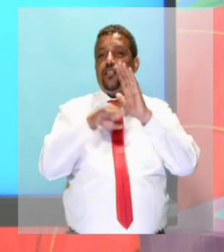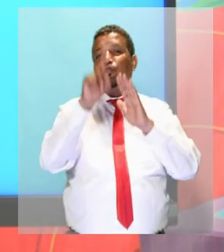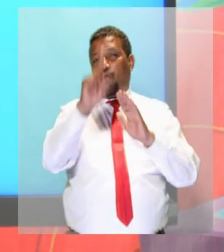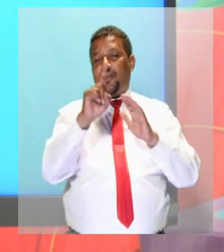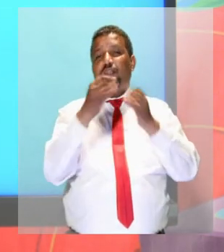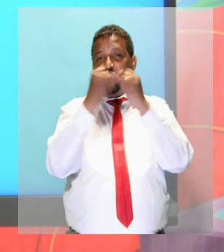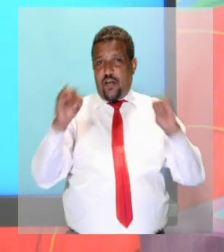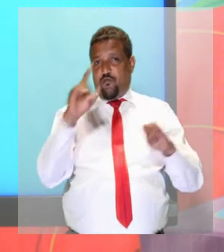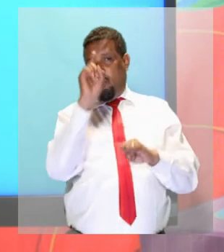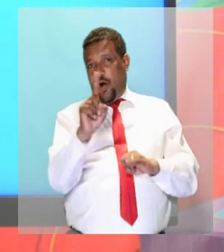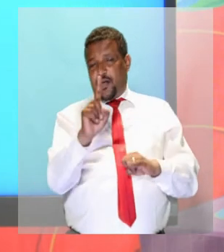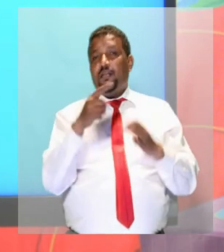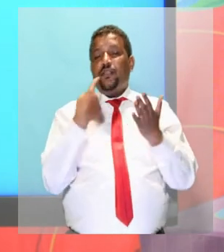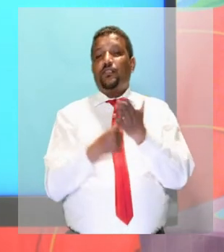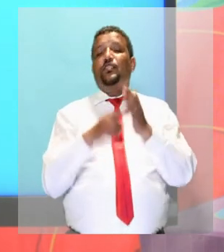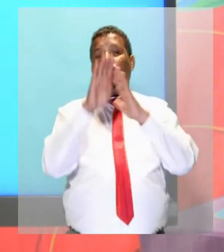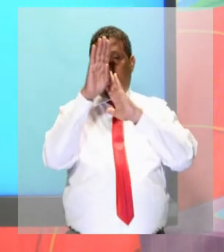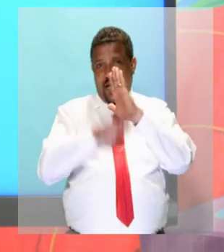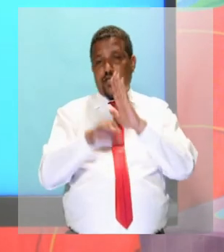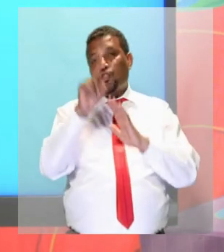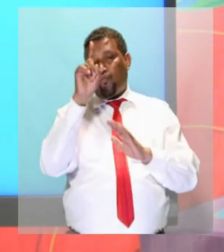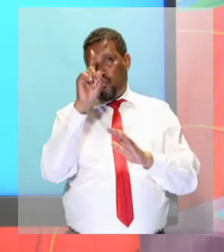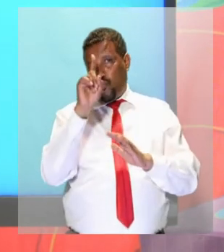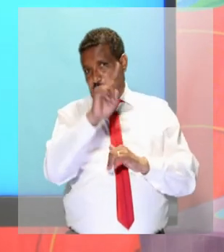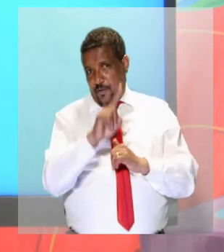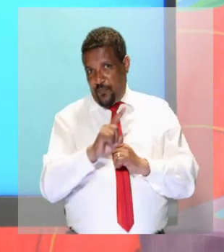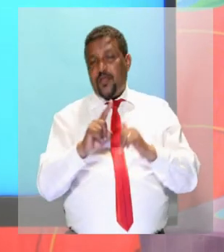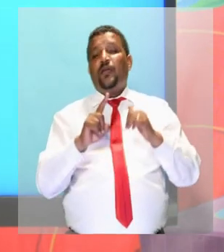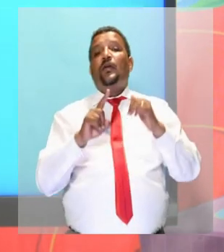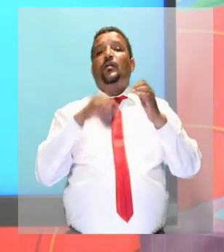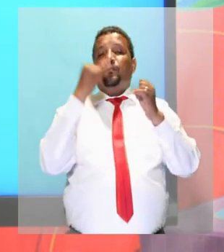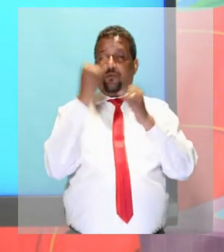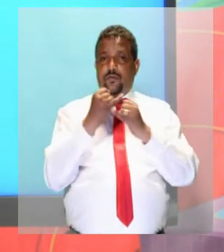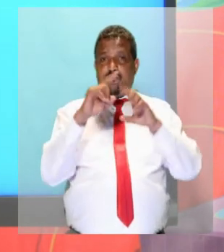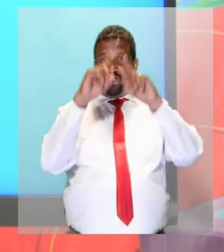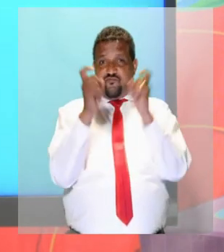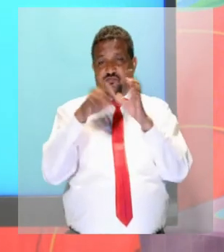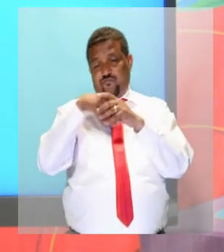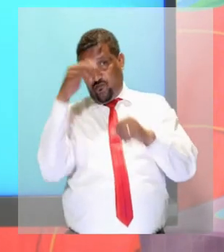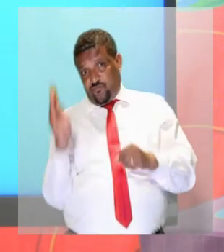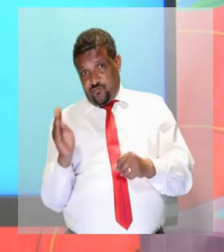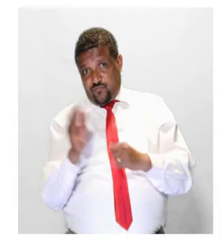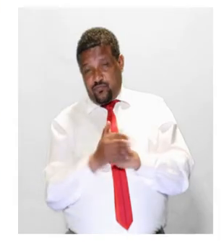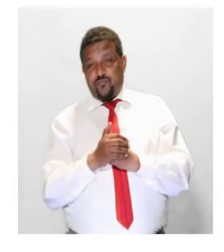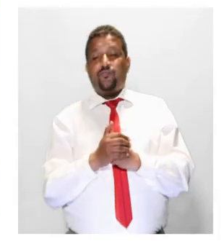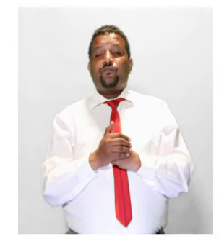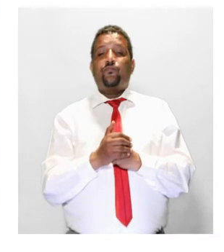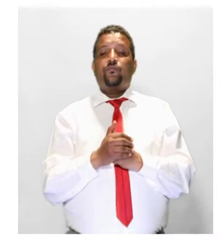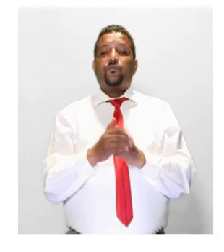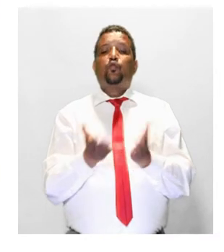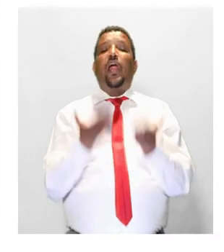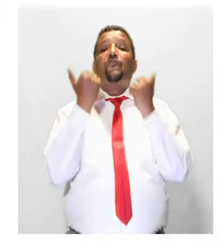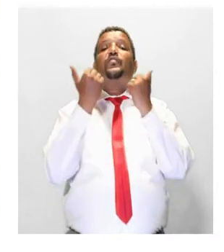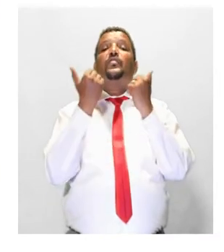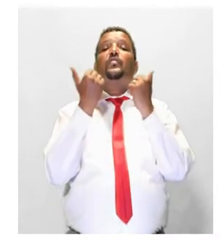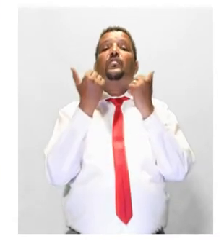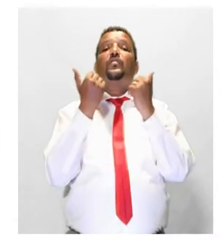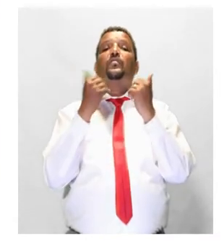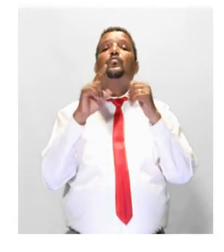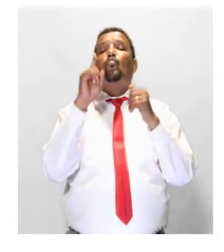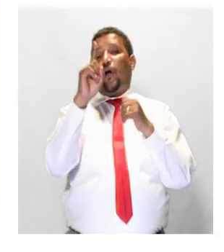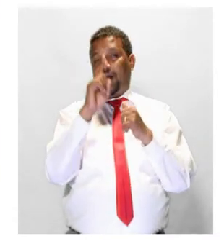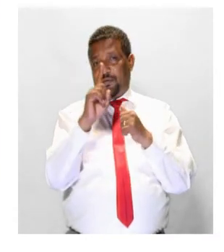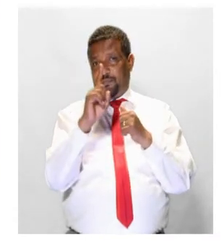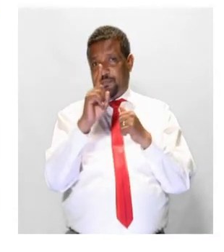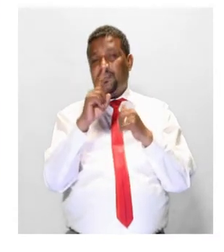by 1, and this is minus 1. Then when we put it out of absolute value, we left with 1.